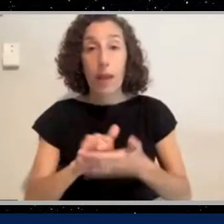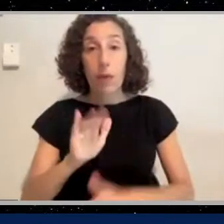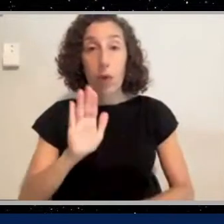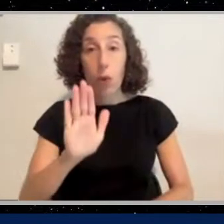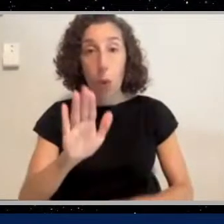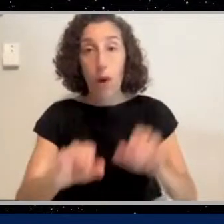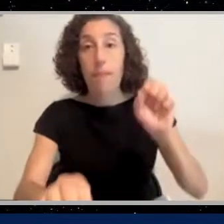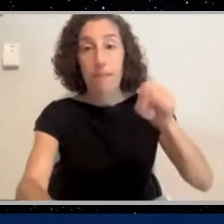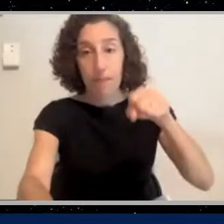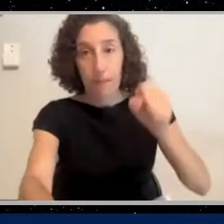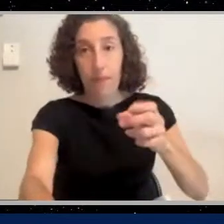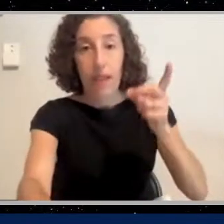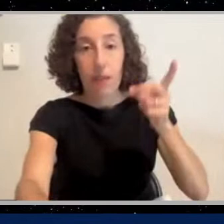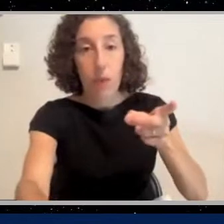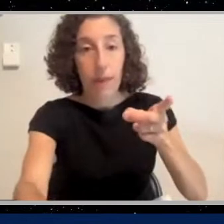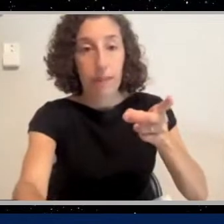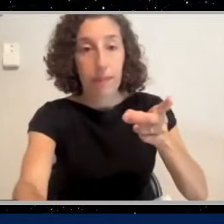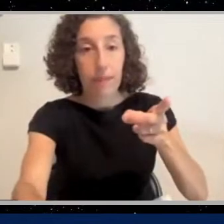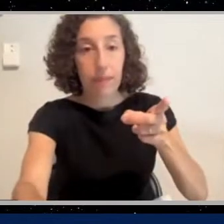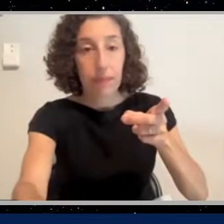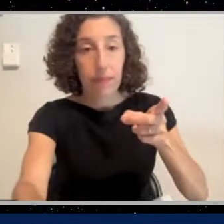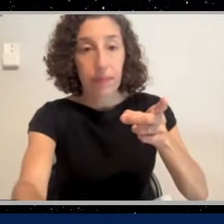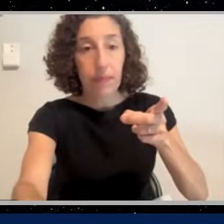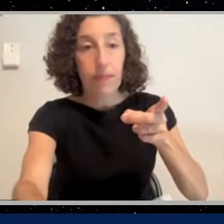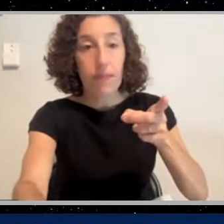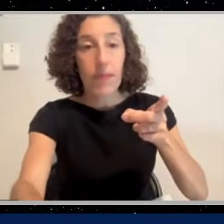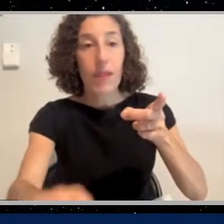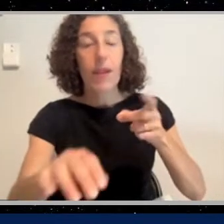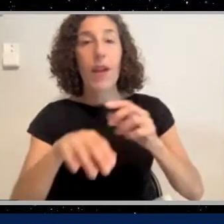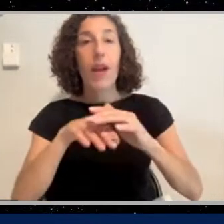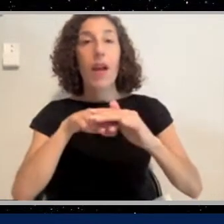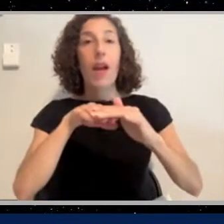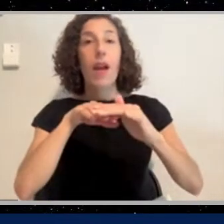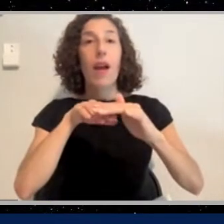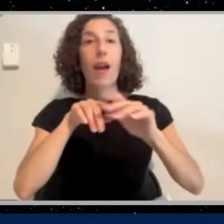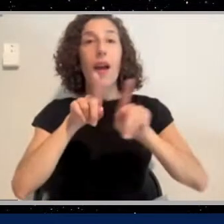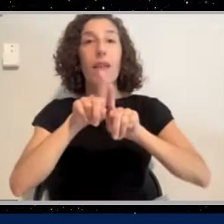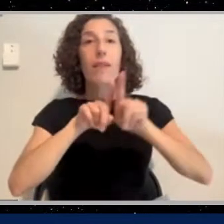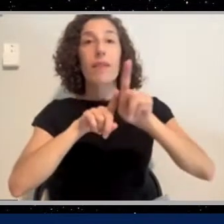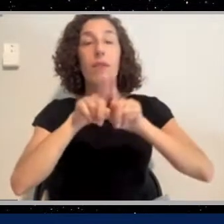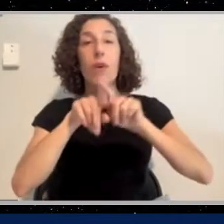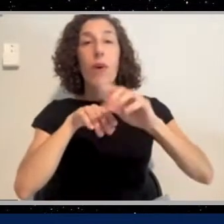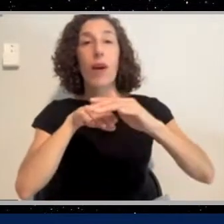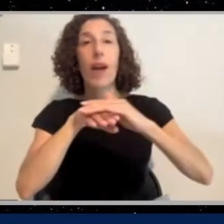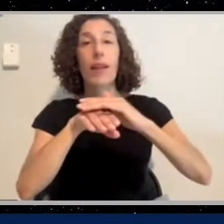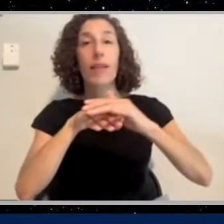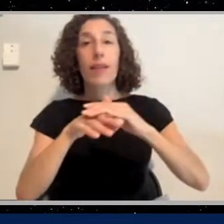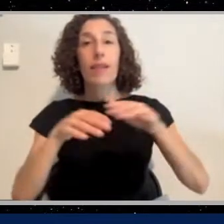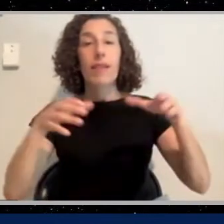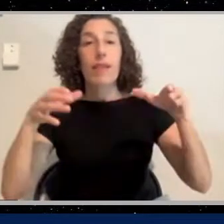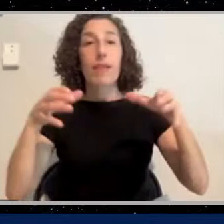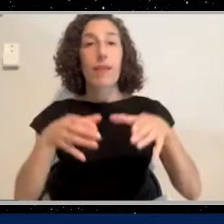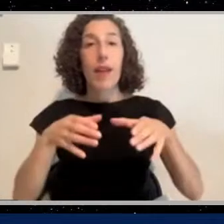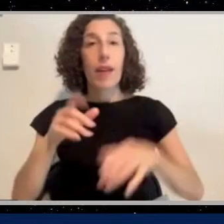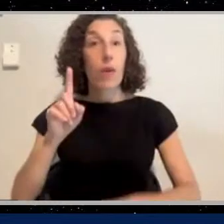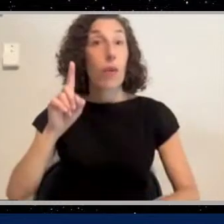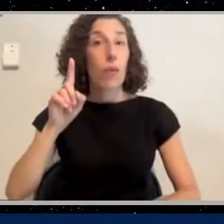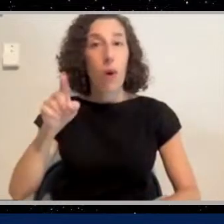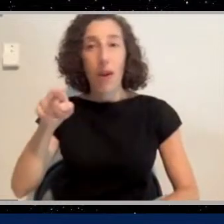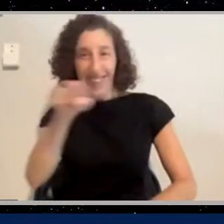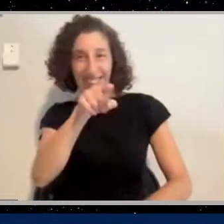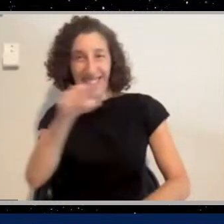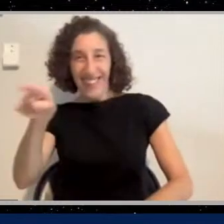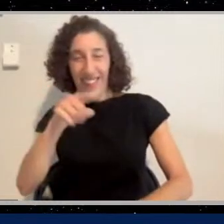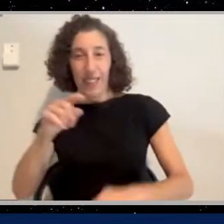the AstroAccess Flight 1 ambassadors that flew on the plane. And they are some of the most amazing people you'll ever meet.